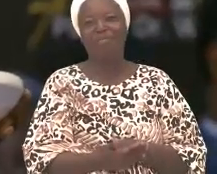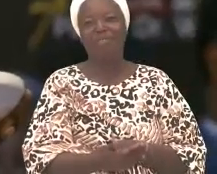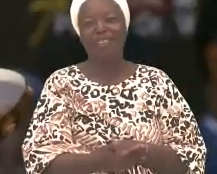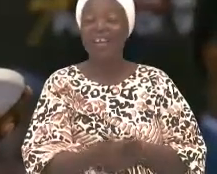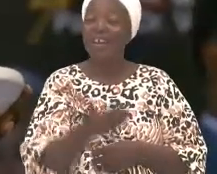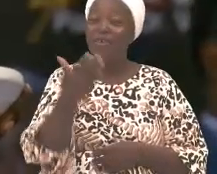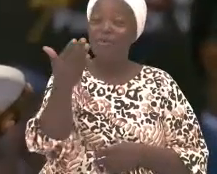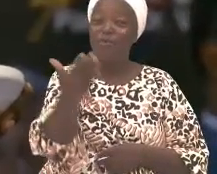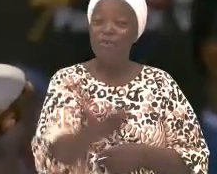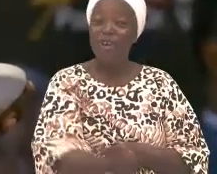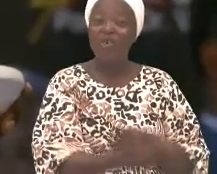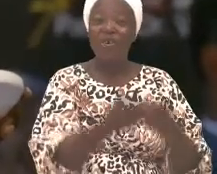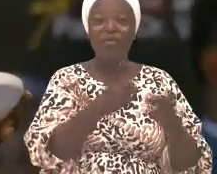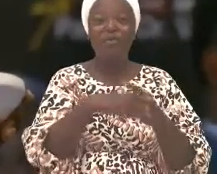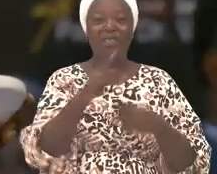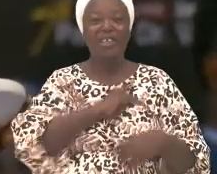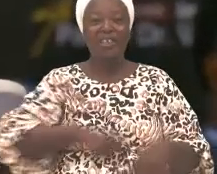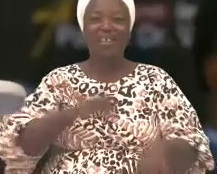Welcome to the kingdom of God.